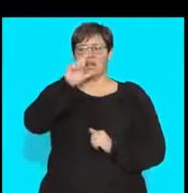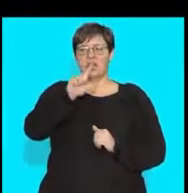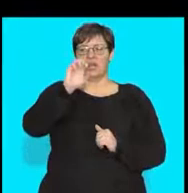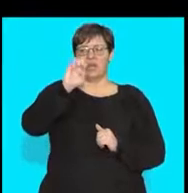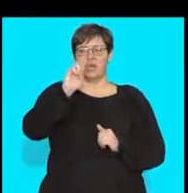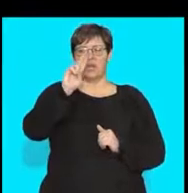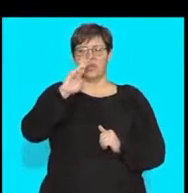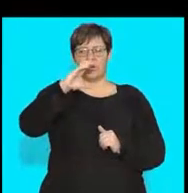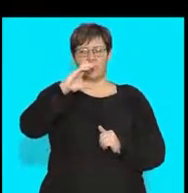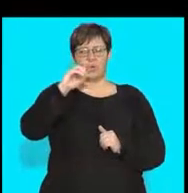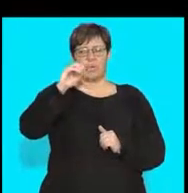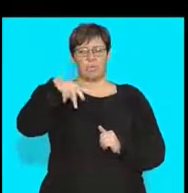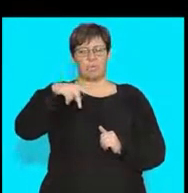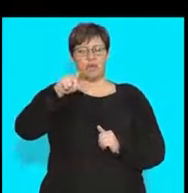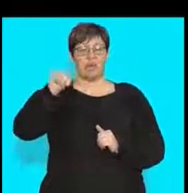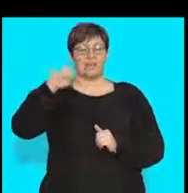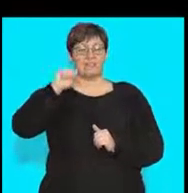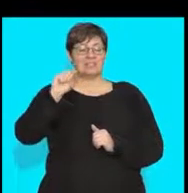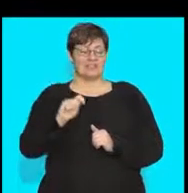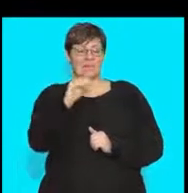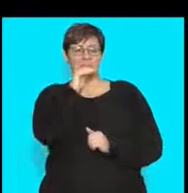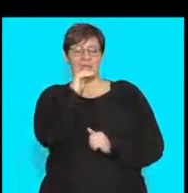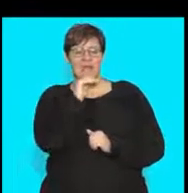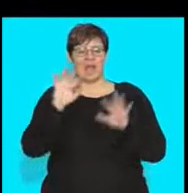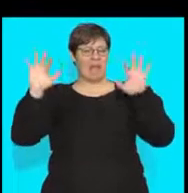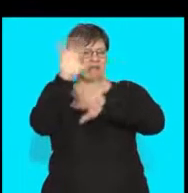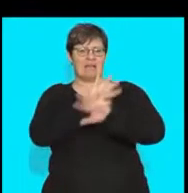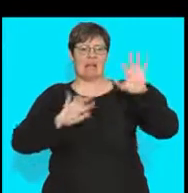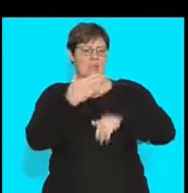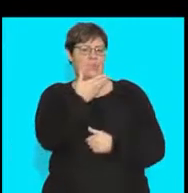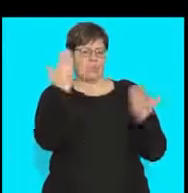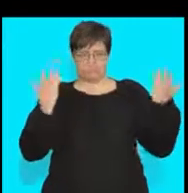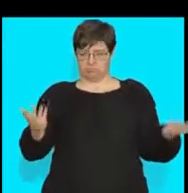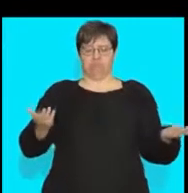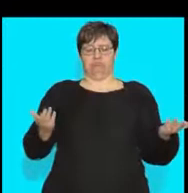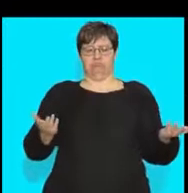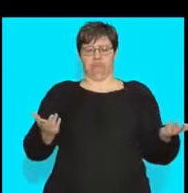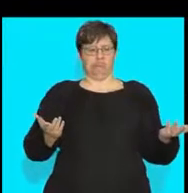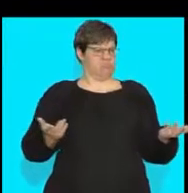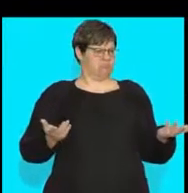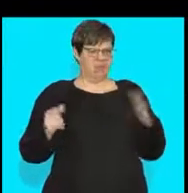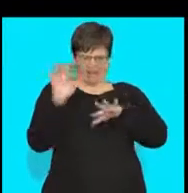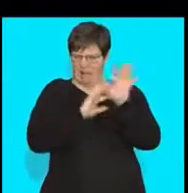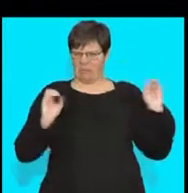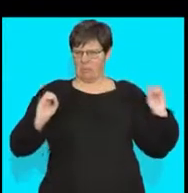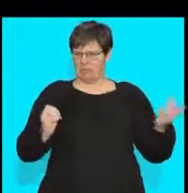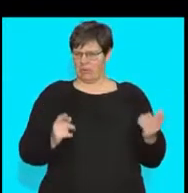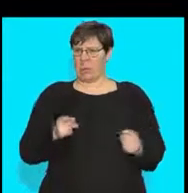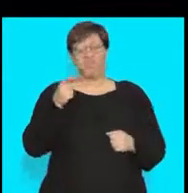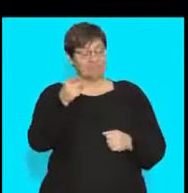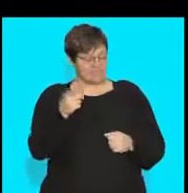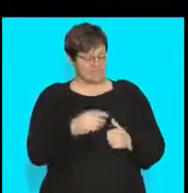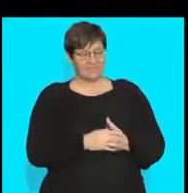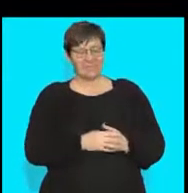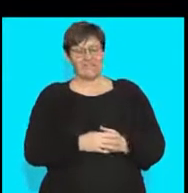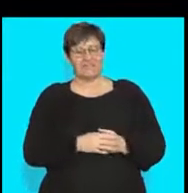leukoplast. Leuko means colorless. Now, as you can see there, you're saying, oh, that's not color. Yes, they